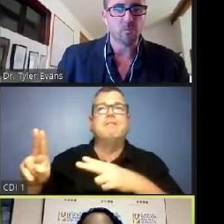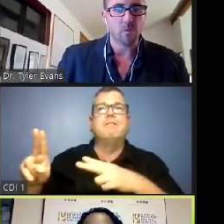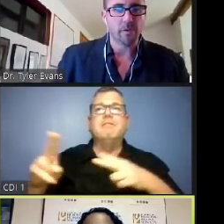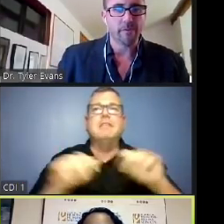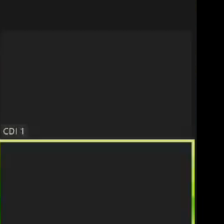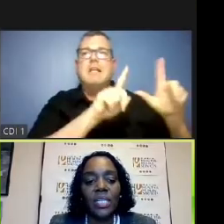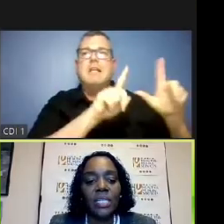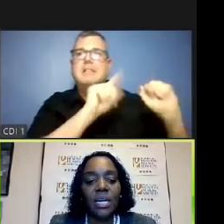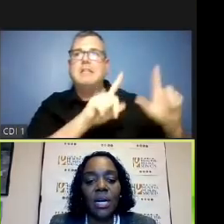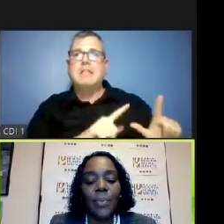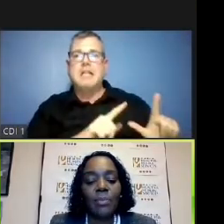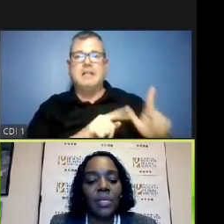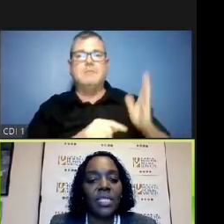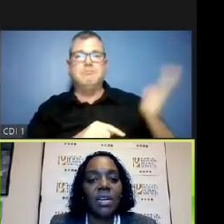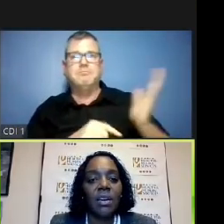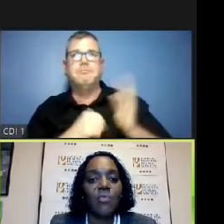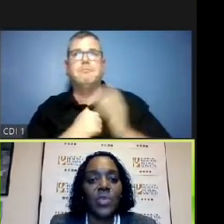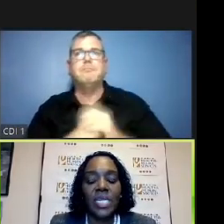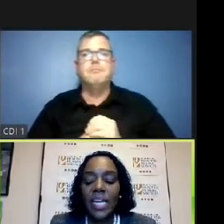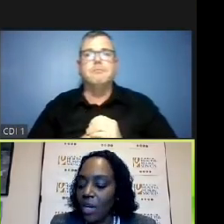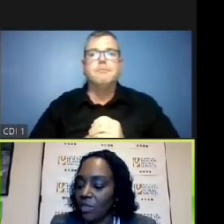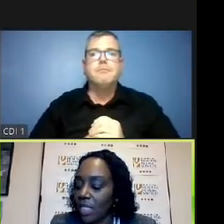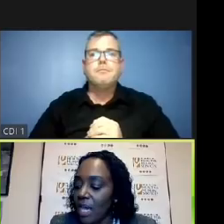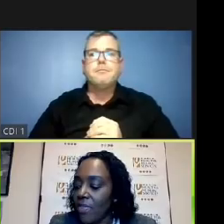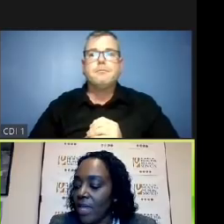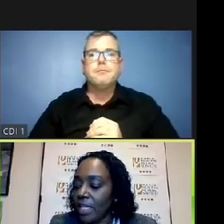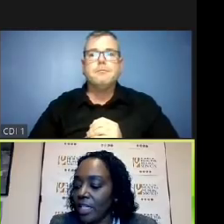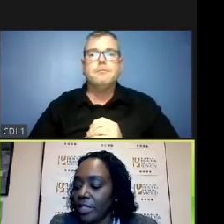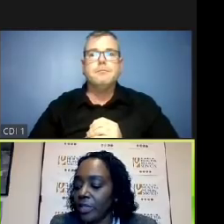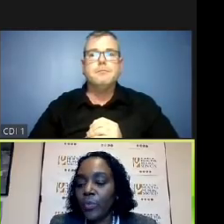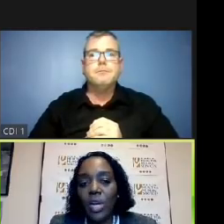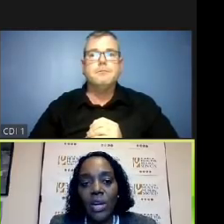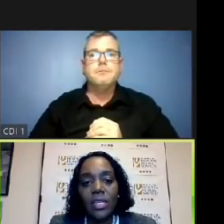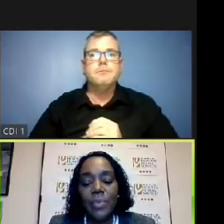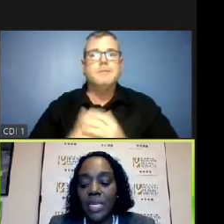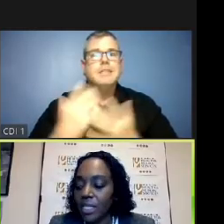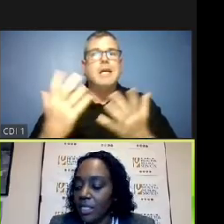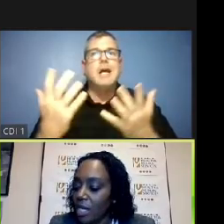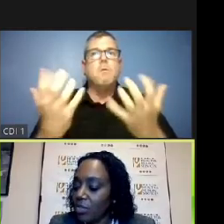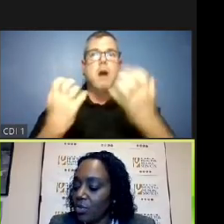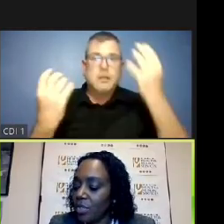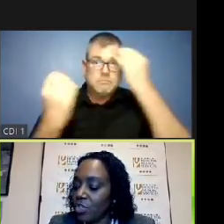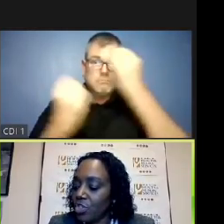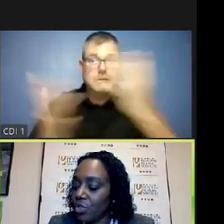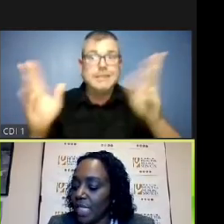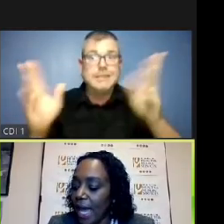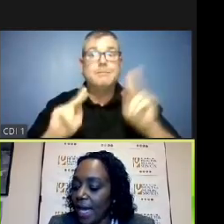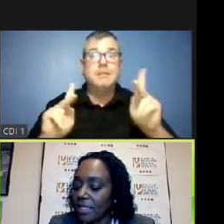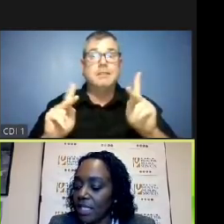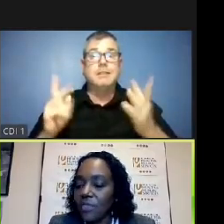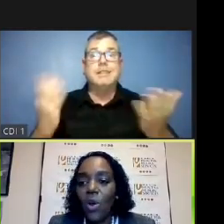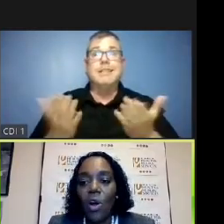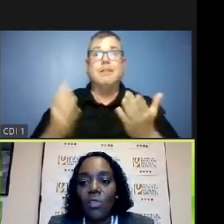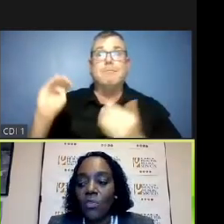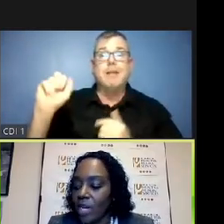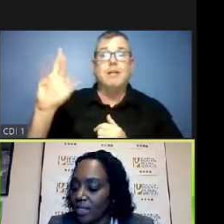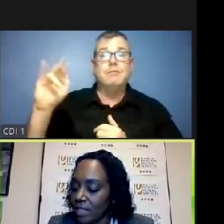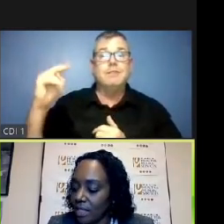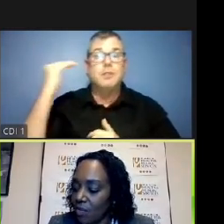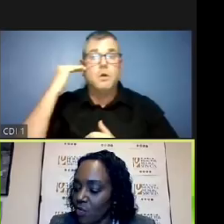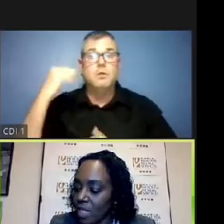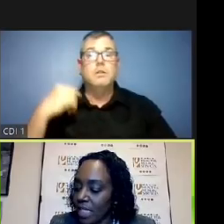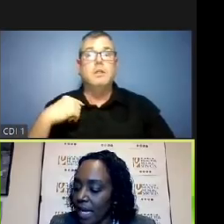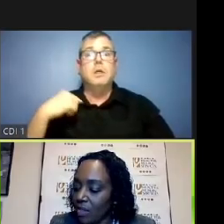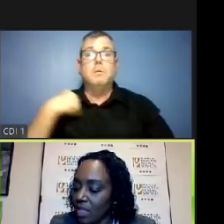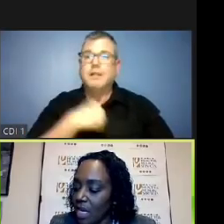the viewing public of Marin County, that here we are committed to ensuring access for all the